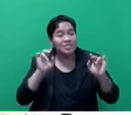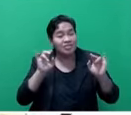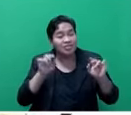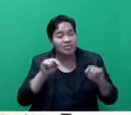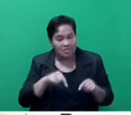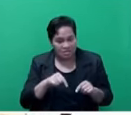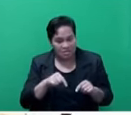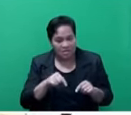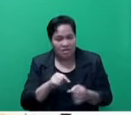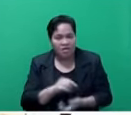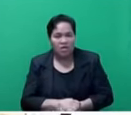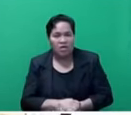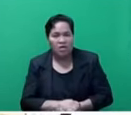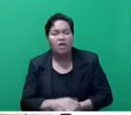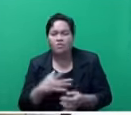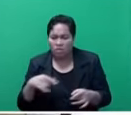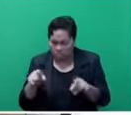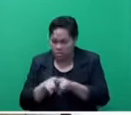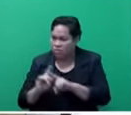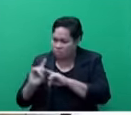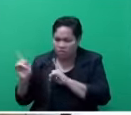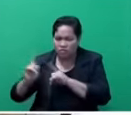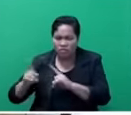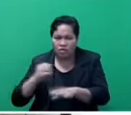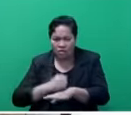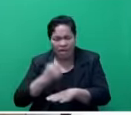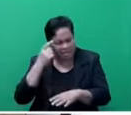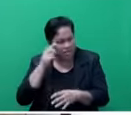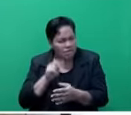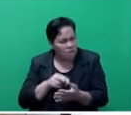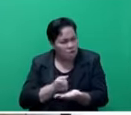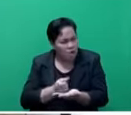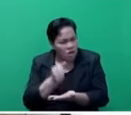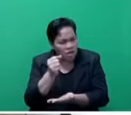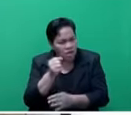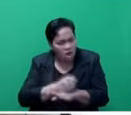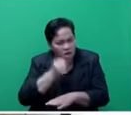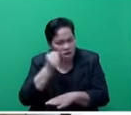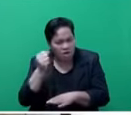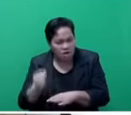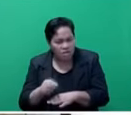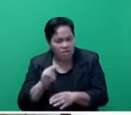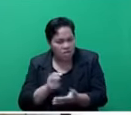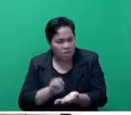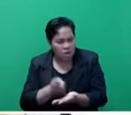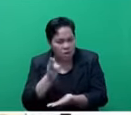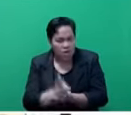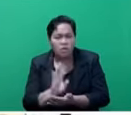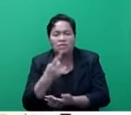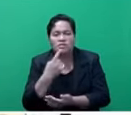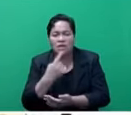been with all governments. So I think they have to be a bit honest about what they say, what we say from this side. No?